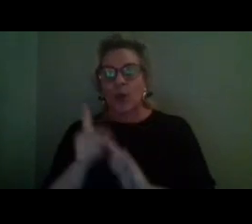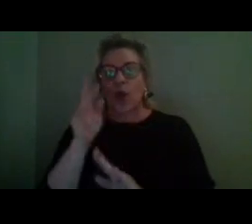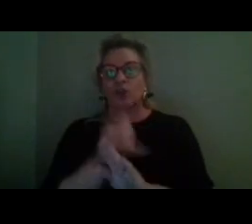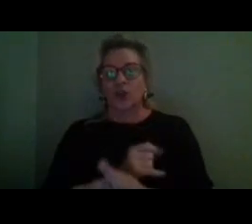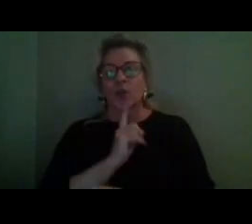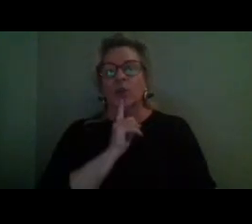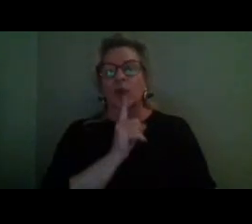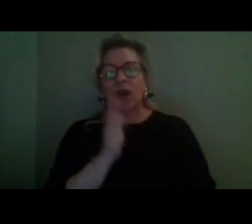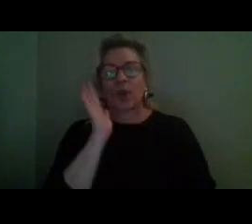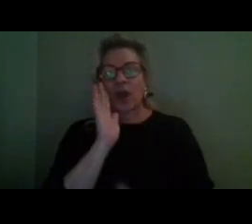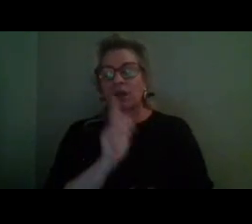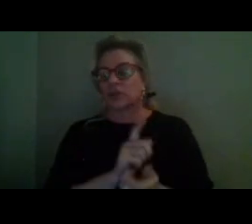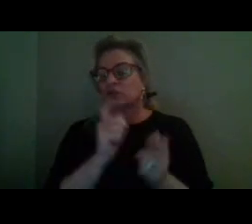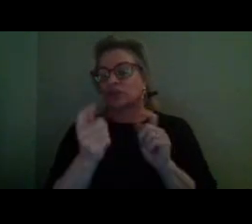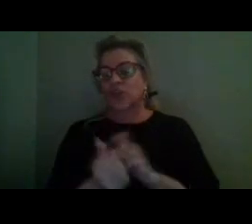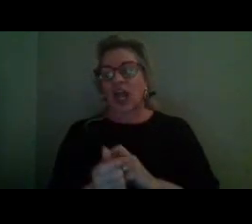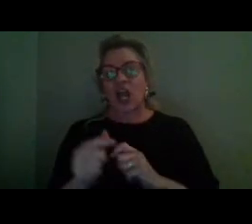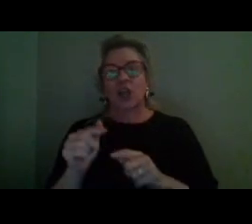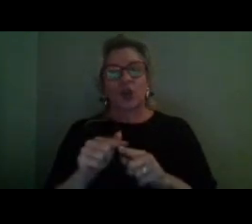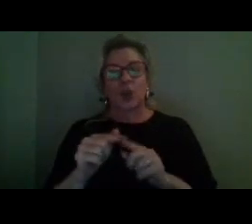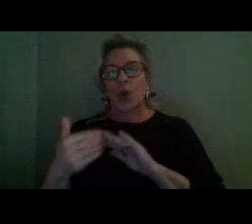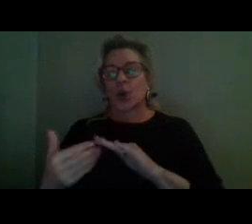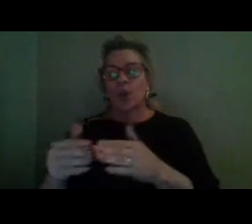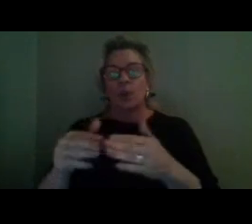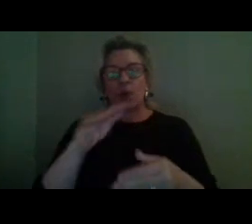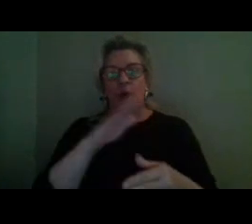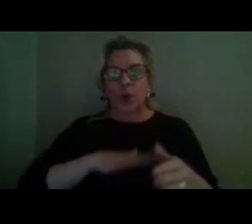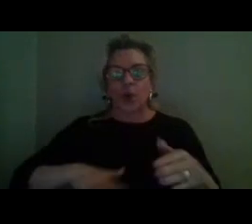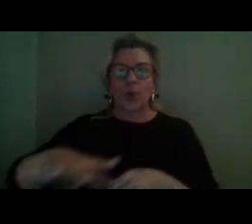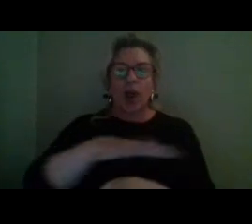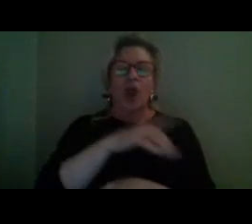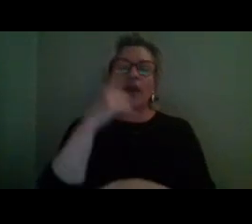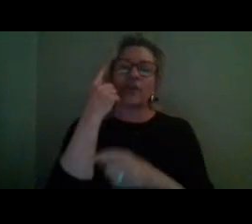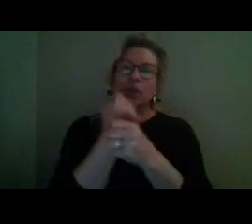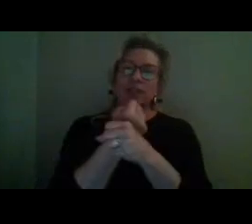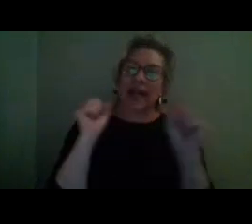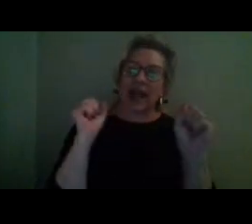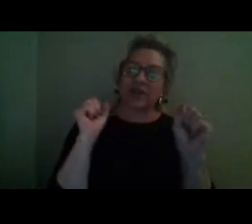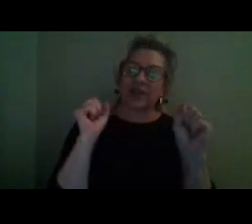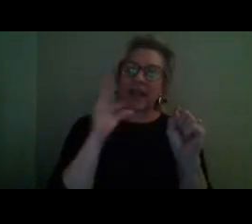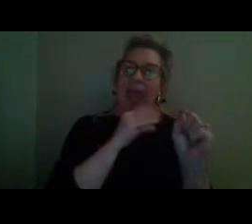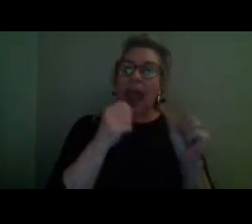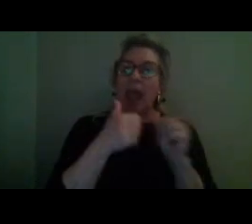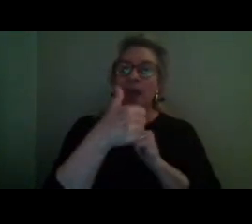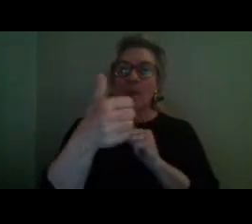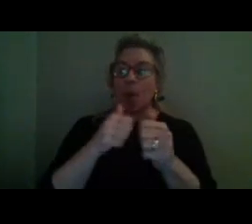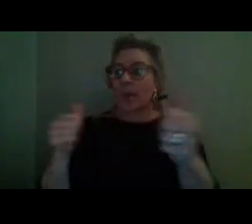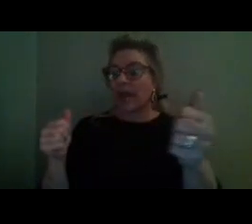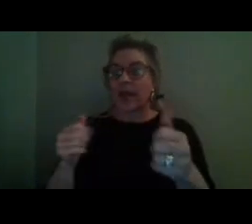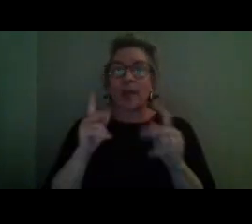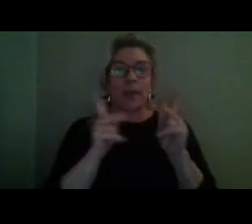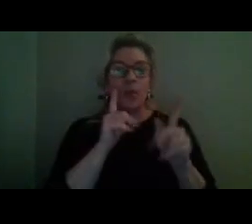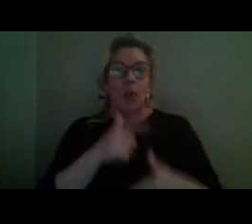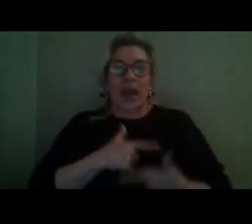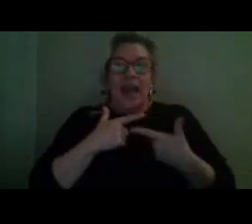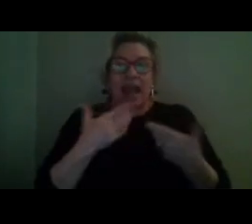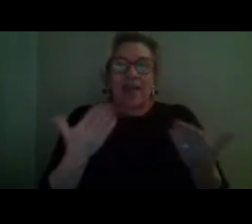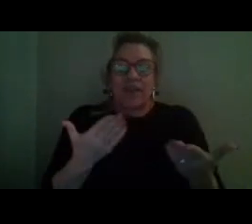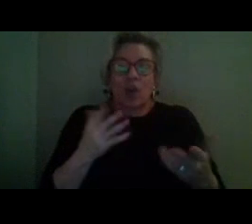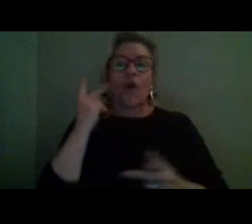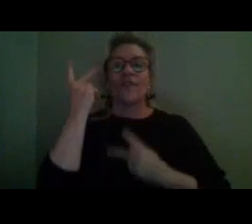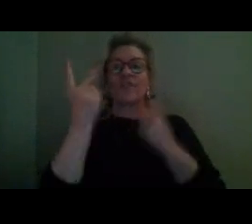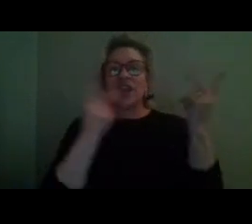be transformative to the surrounding communities of our improving safety and mobility of our students, residents, visitors, improving our quality of